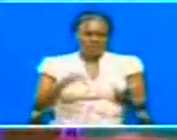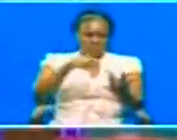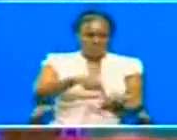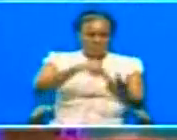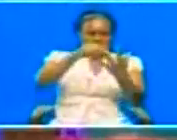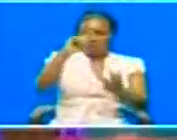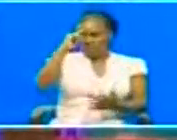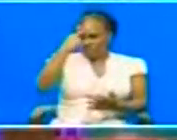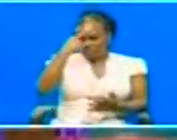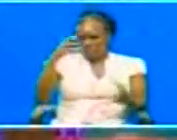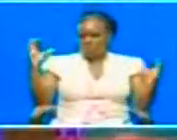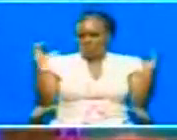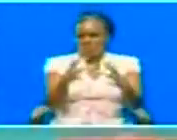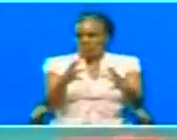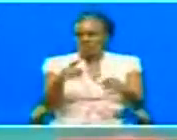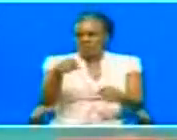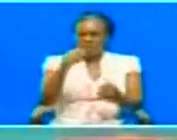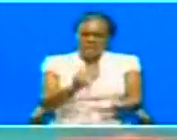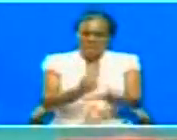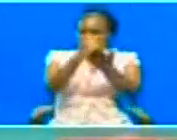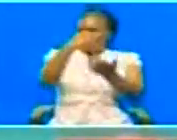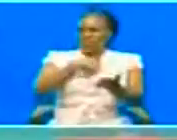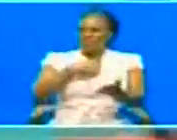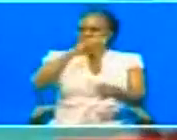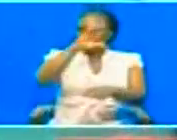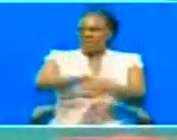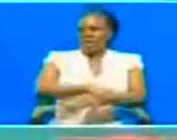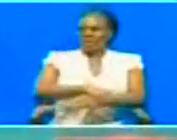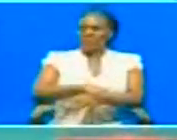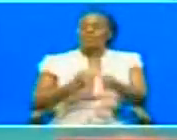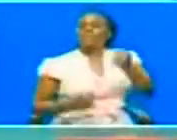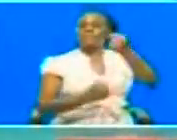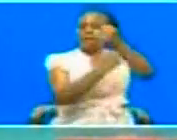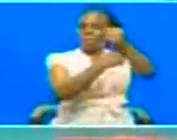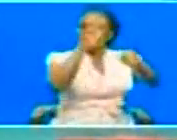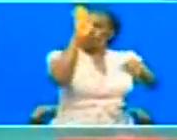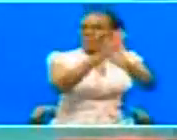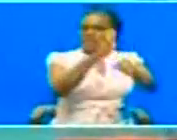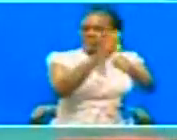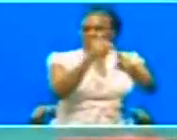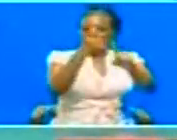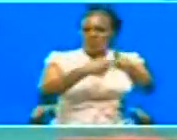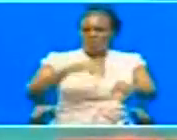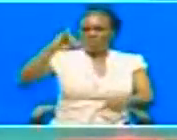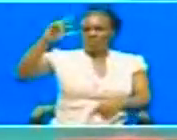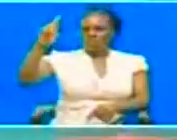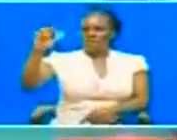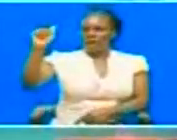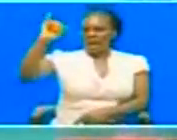Asian community has really gone out of the way to help me. I got a lot of support from Raja Foundation,